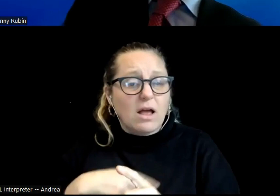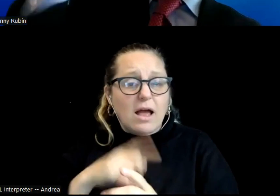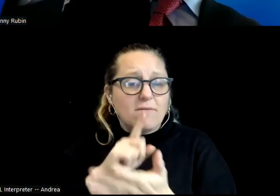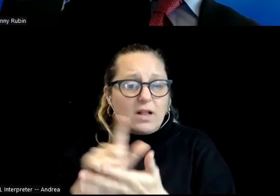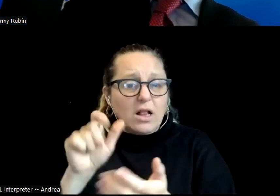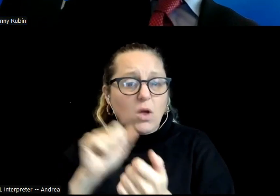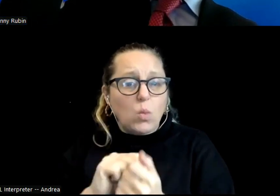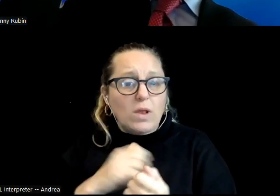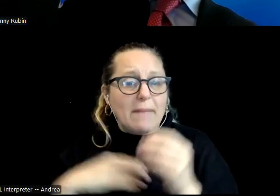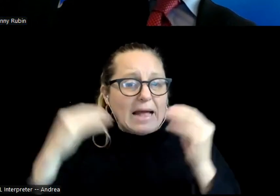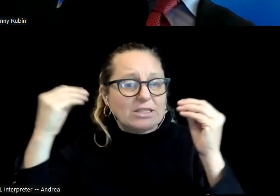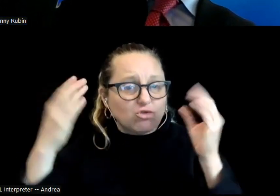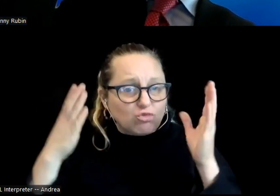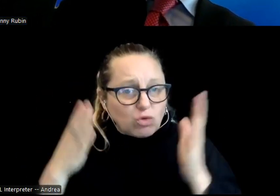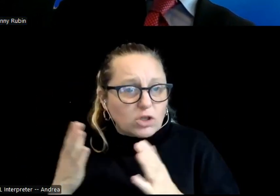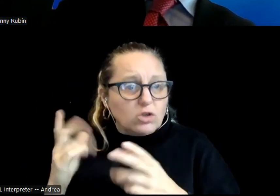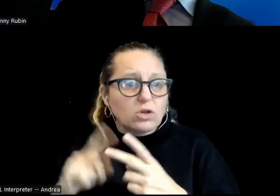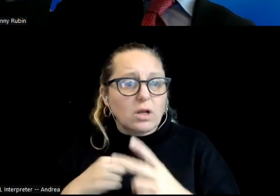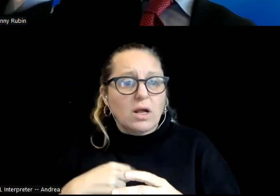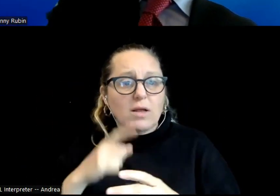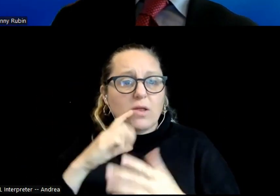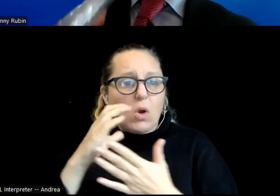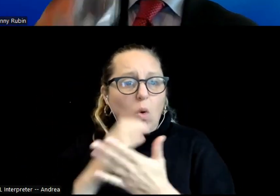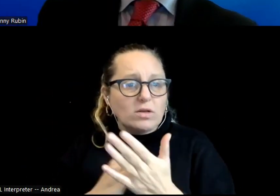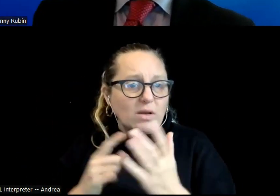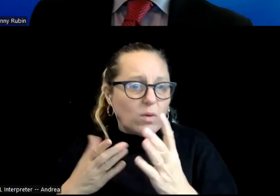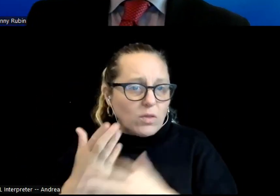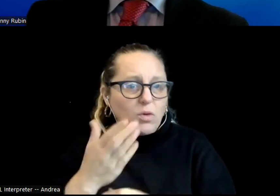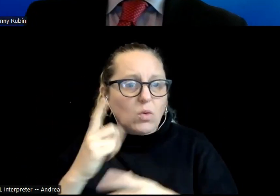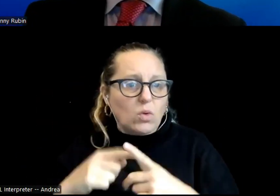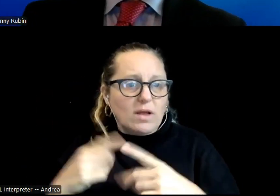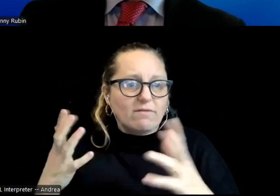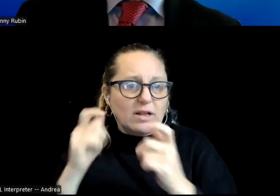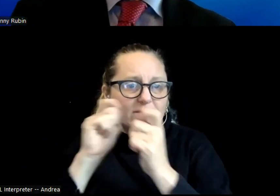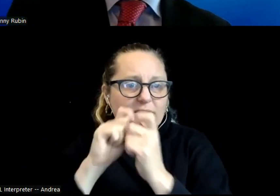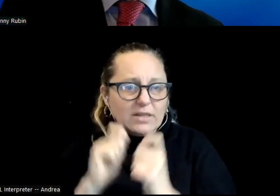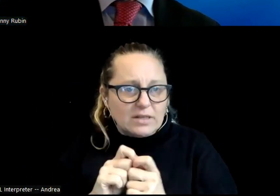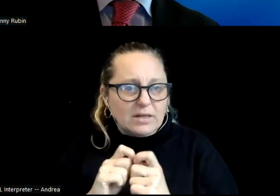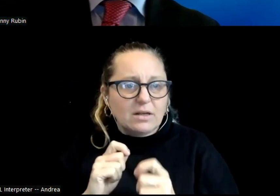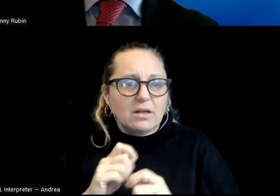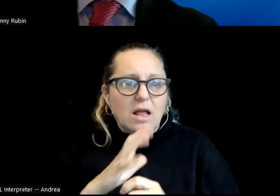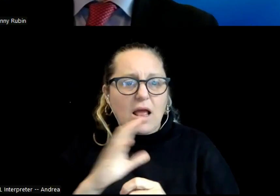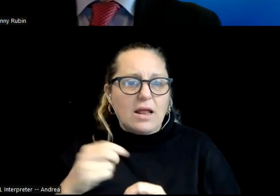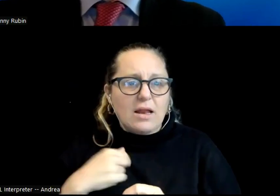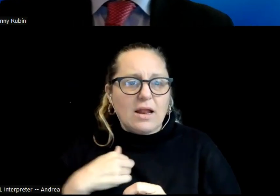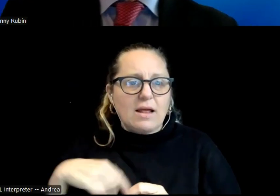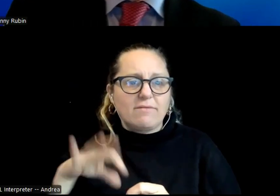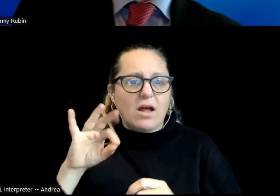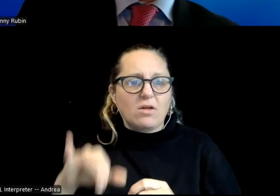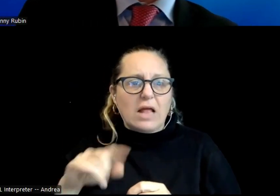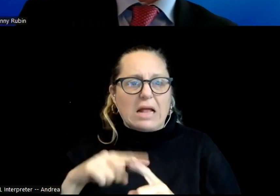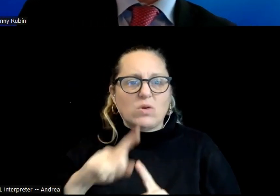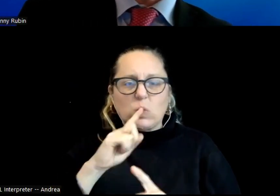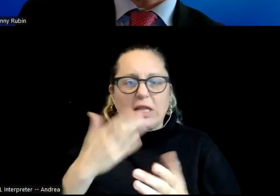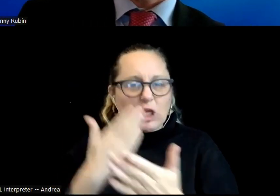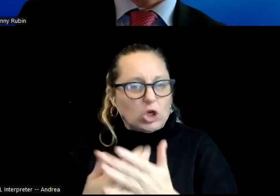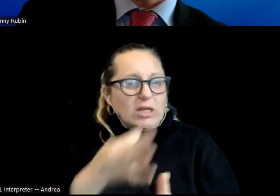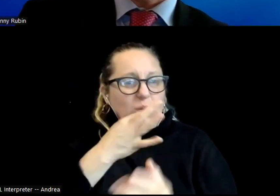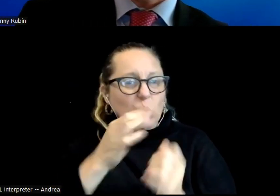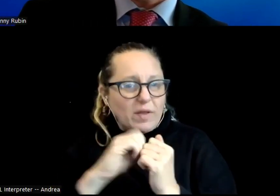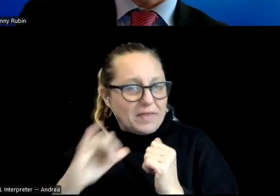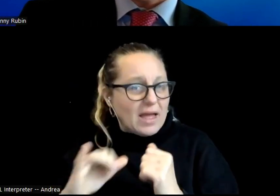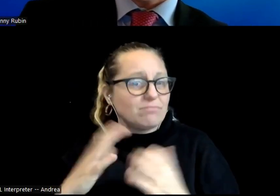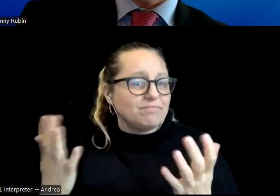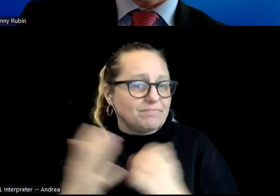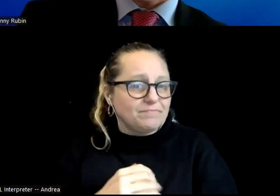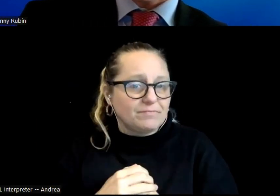my instructors. The course that I had went through was very detailed. And I found that I was really good at it. I was really